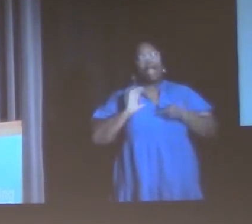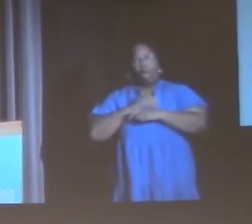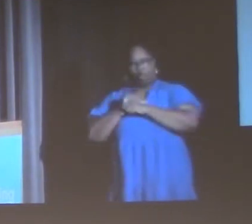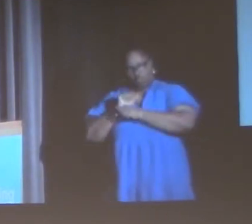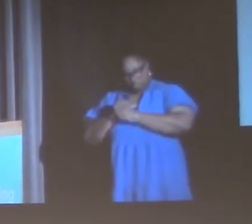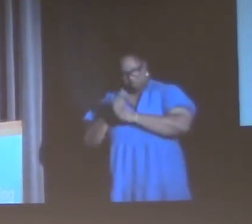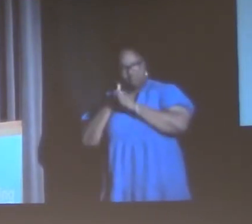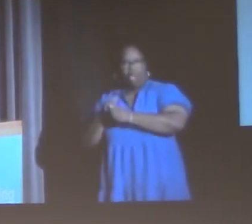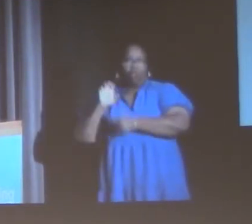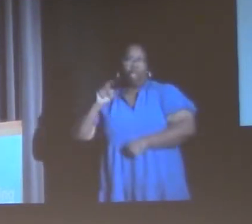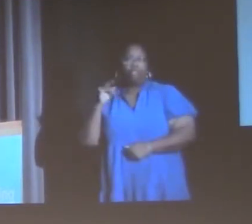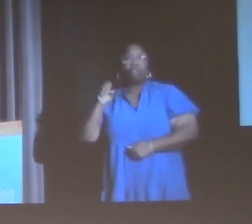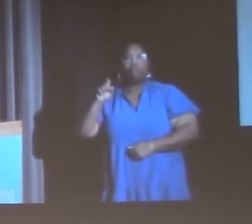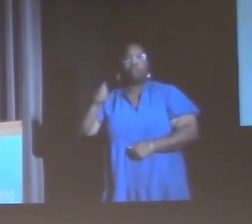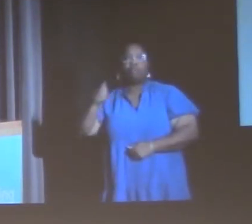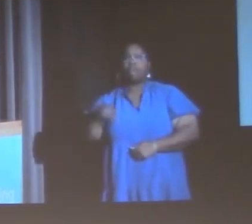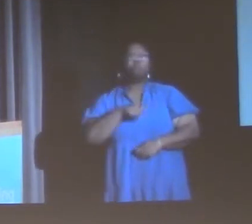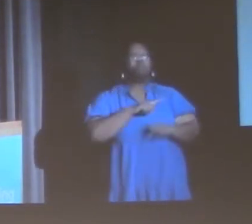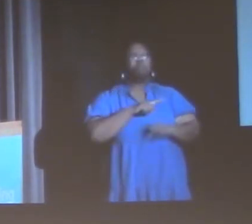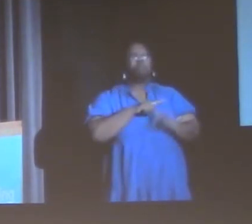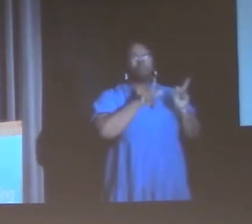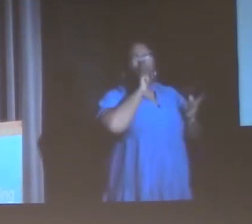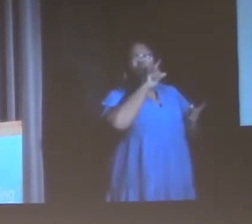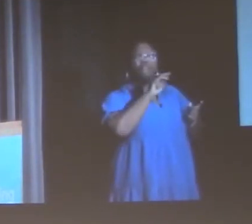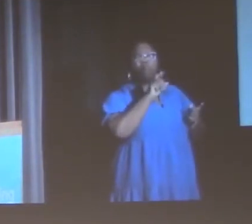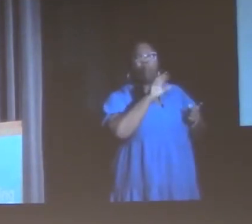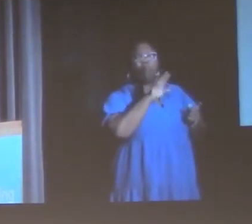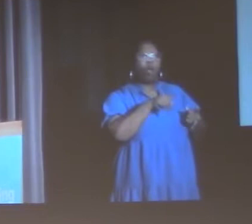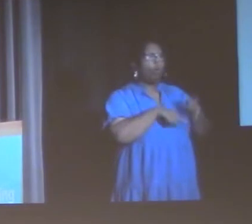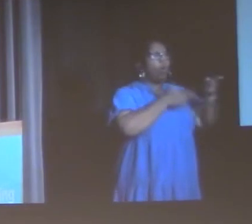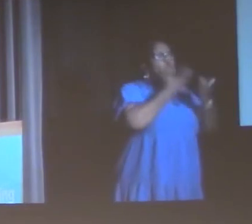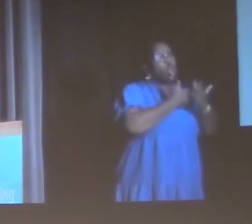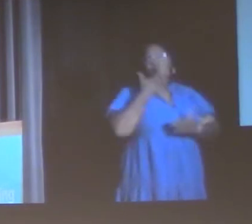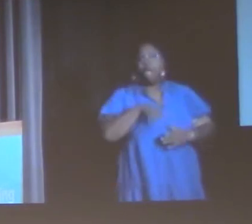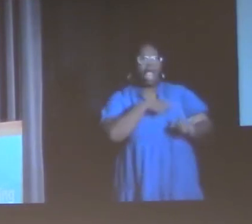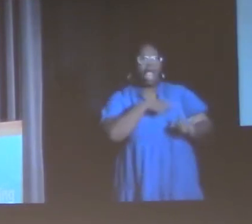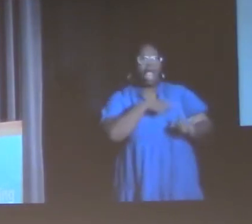not to be, you know, calling the shots of who's good and who's bad. And I had